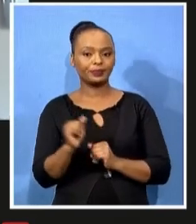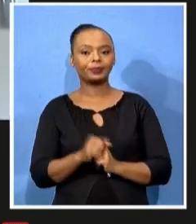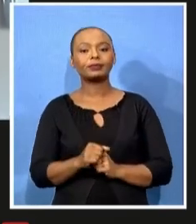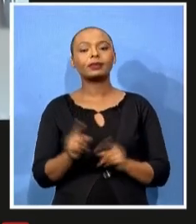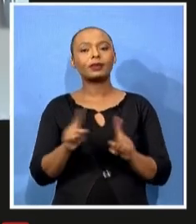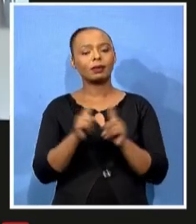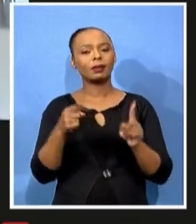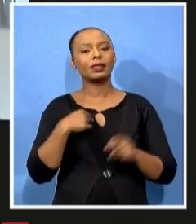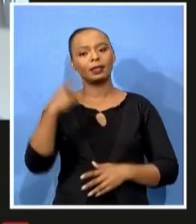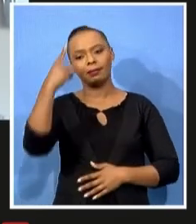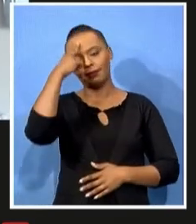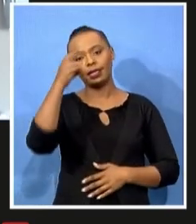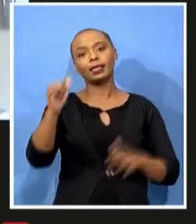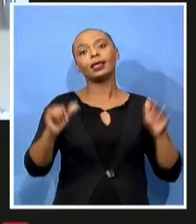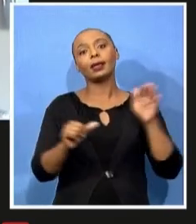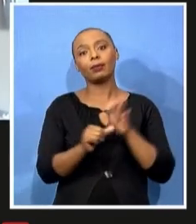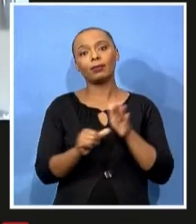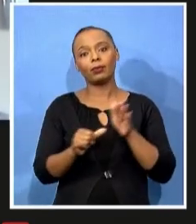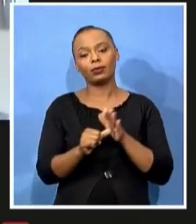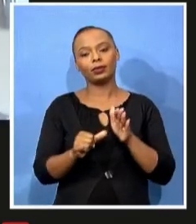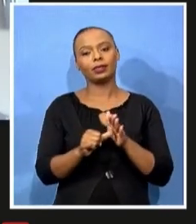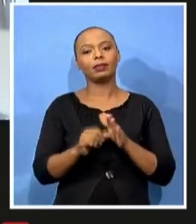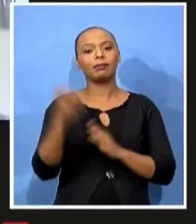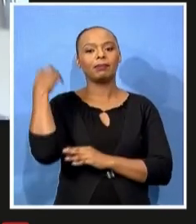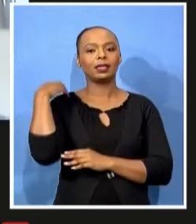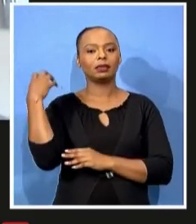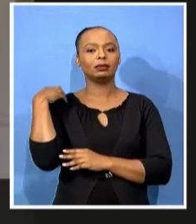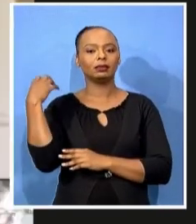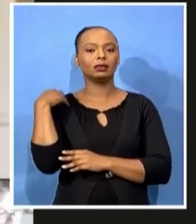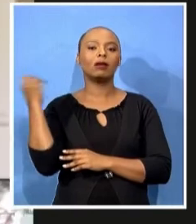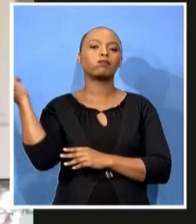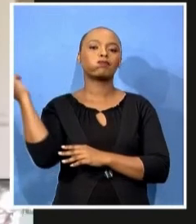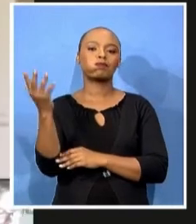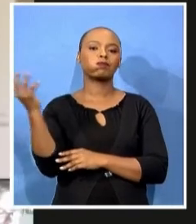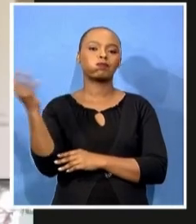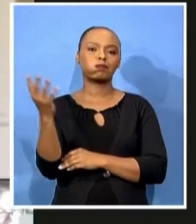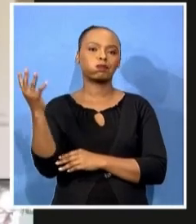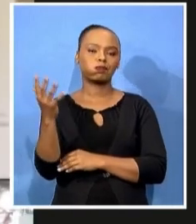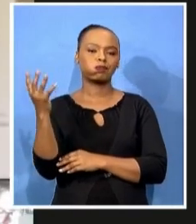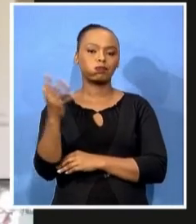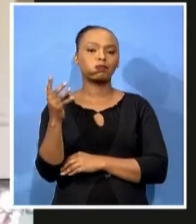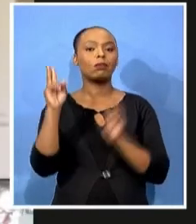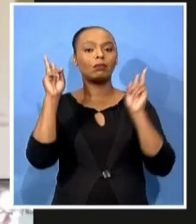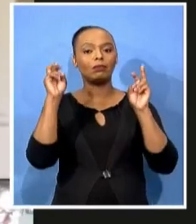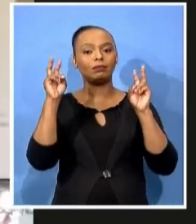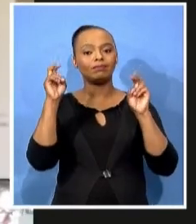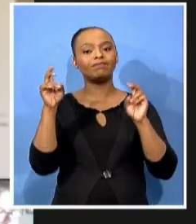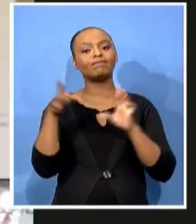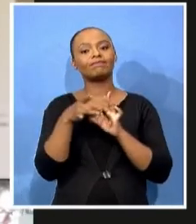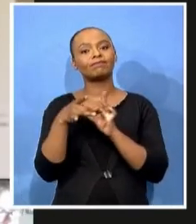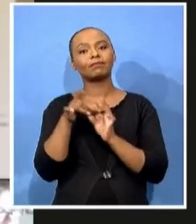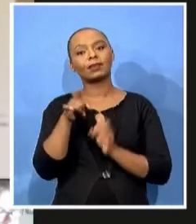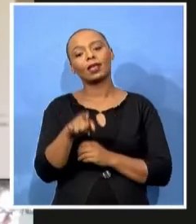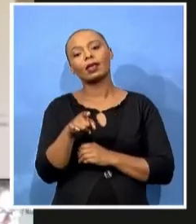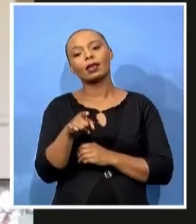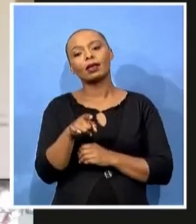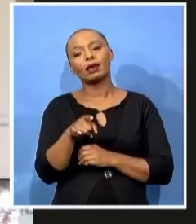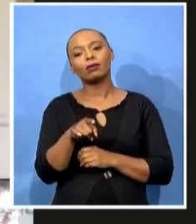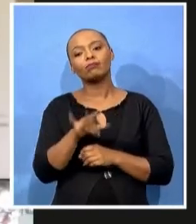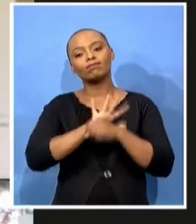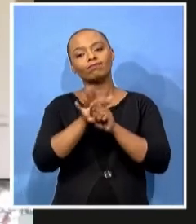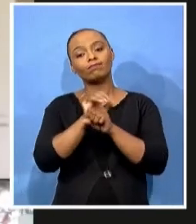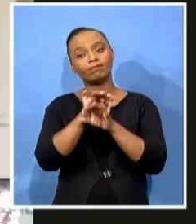minister's statement on this matter in relation to the COVID-19 situation. I have noted the report